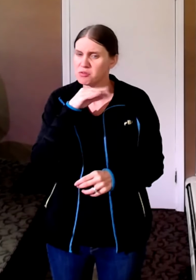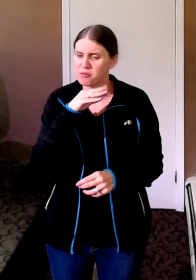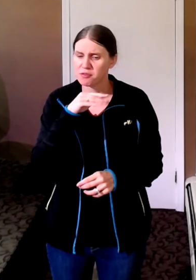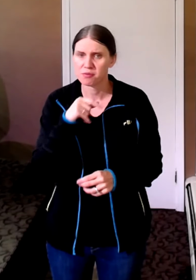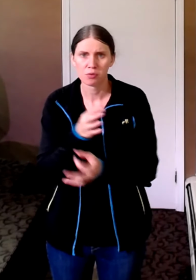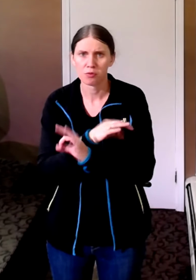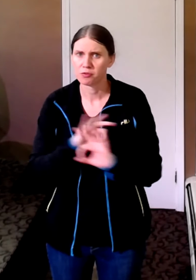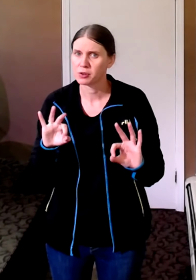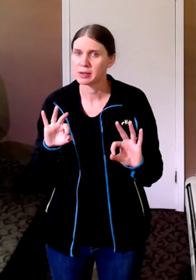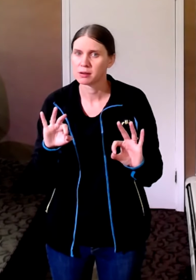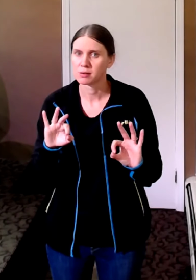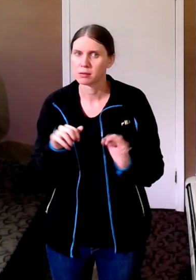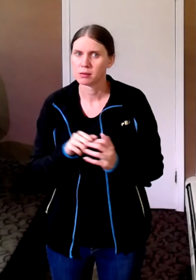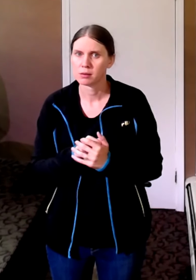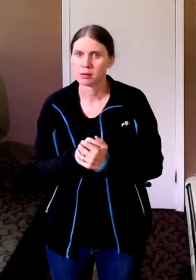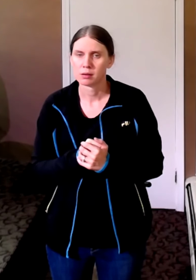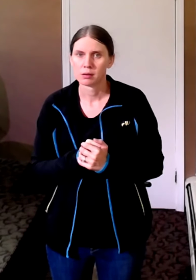pollutants.